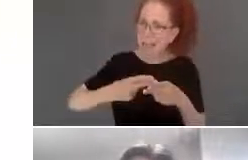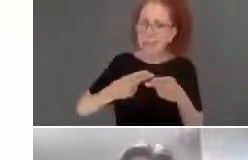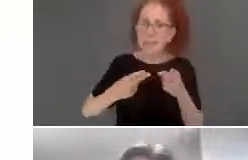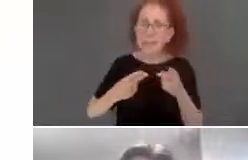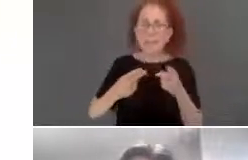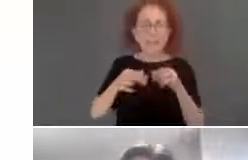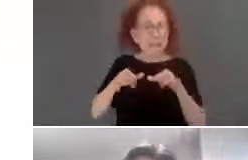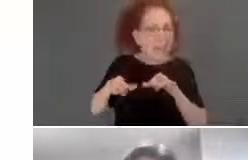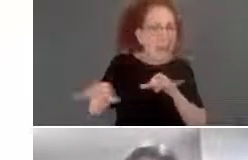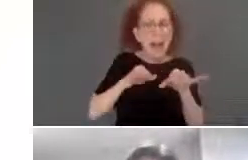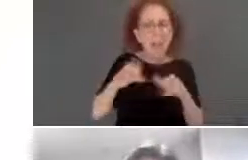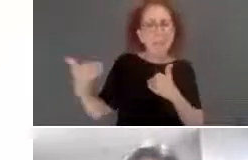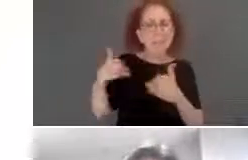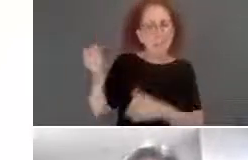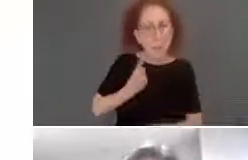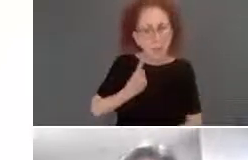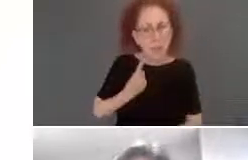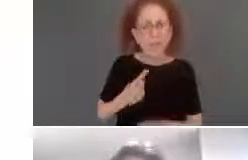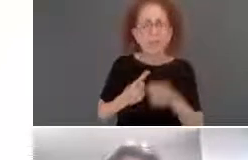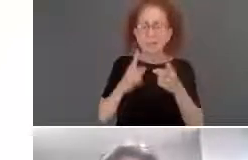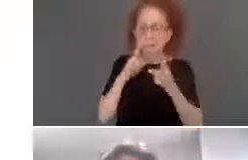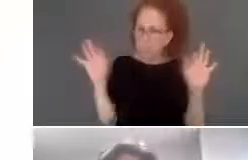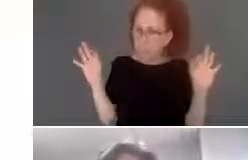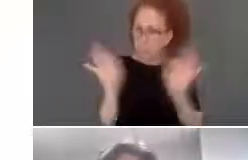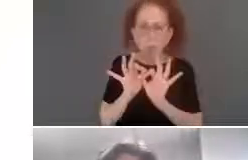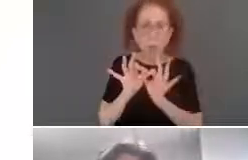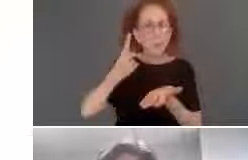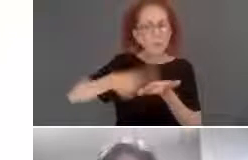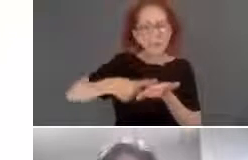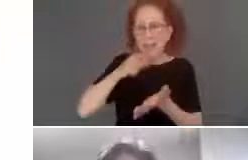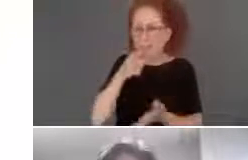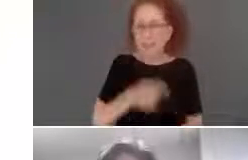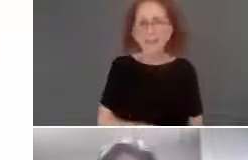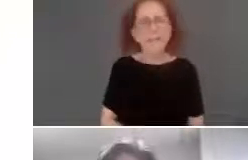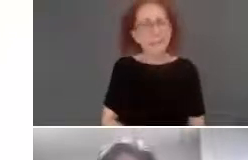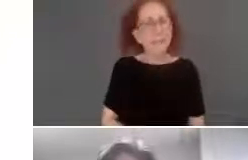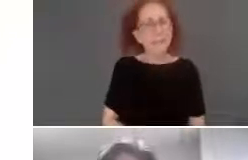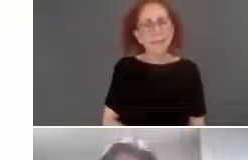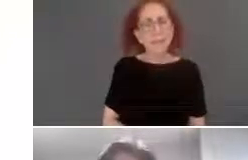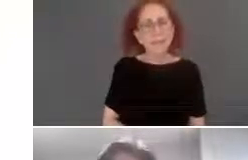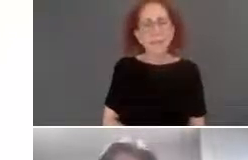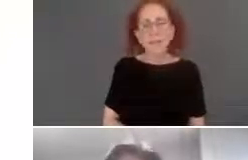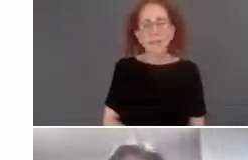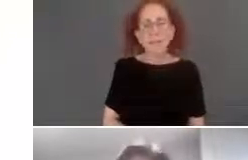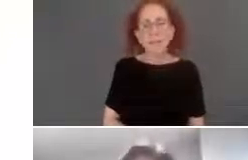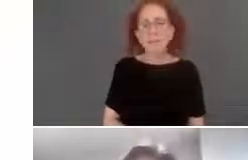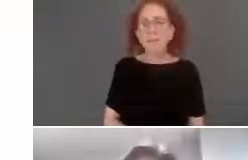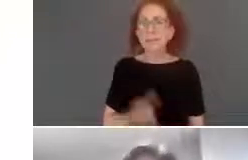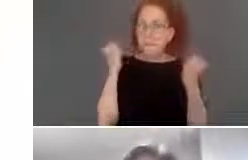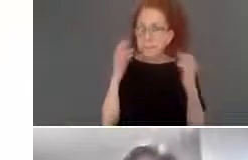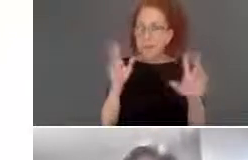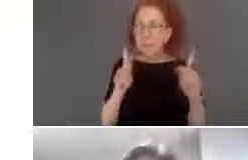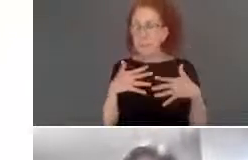common question. And I think it's really important to discuss because a lot of people are nervous about